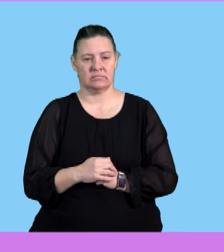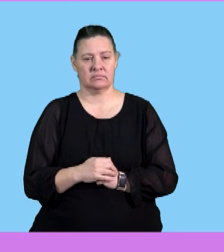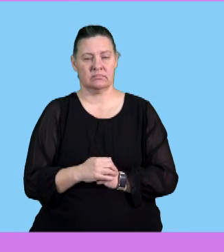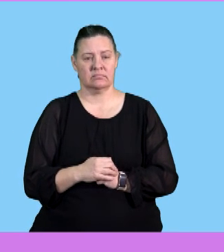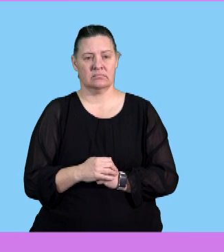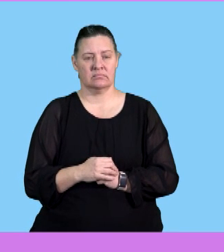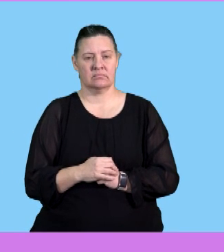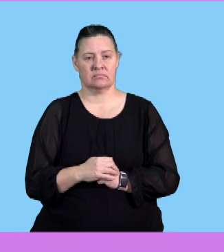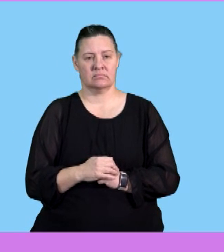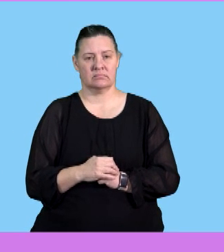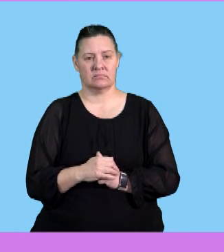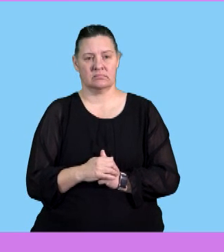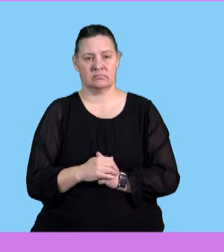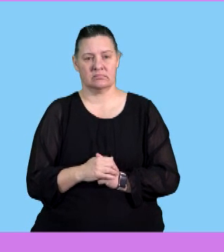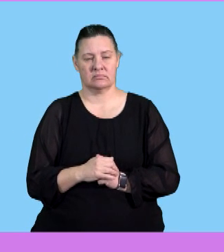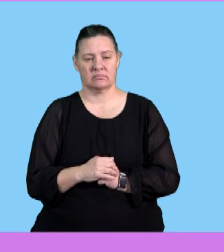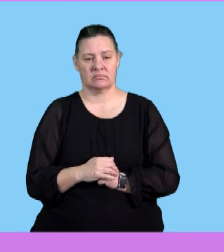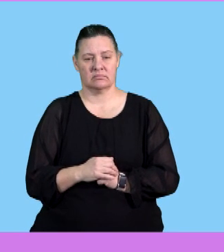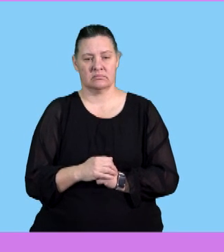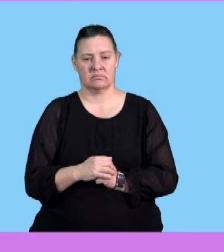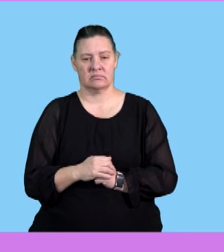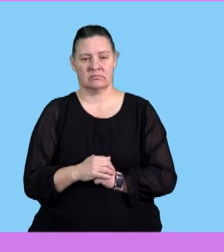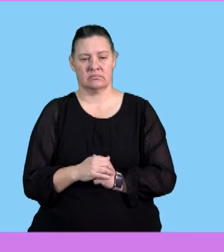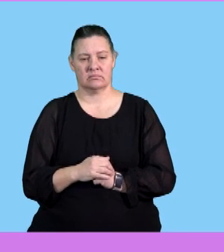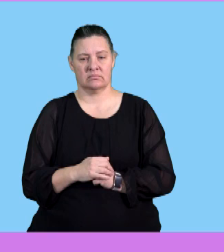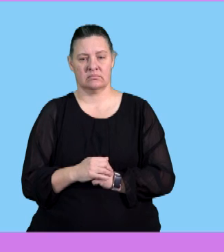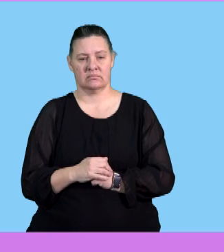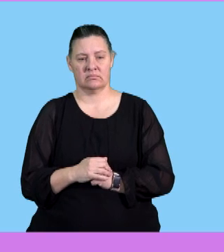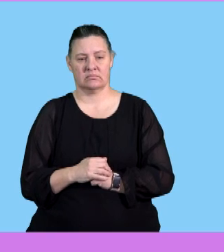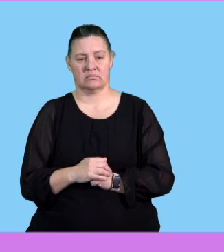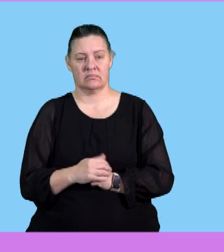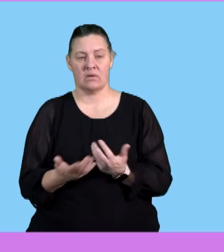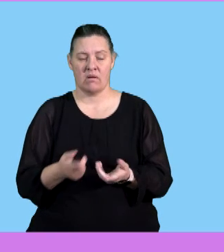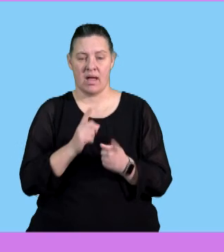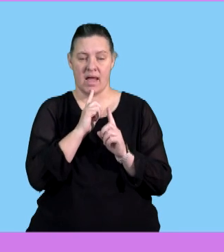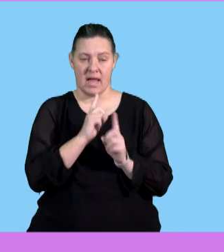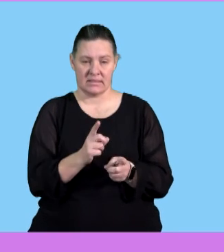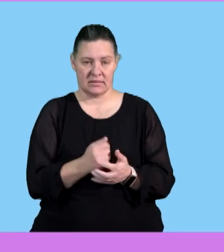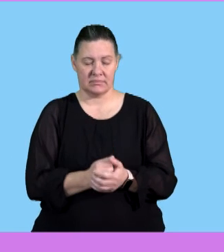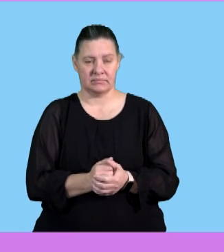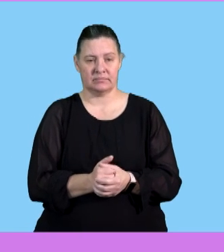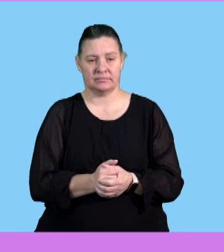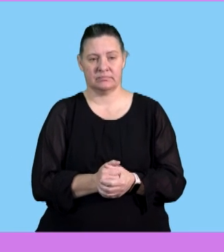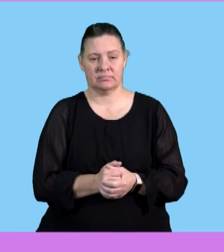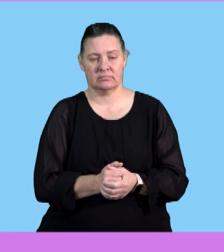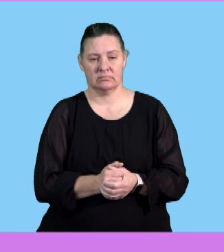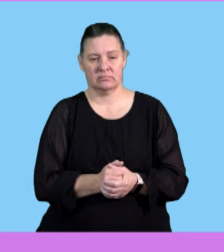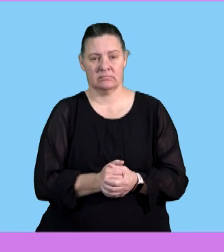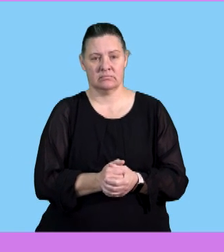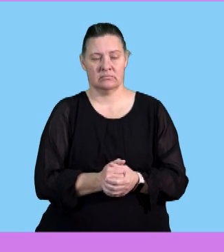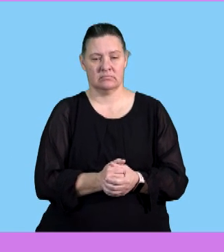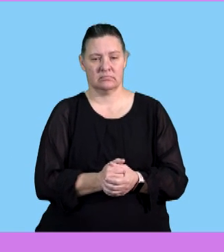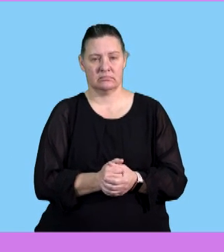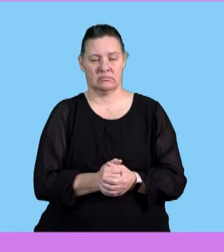multiply by our exchange rate, which is 14 rand 55. Now, working that